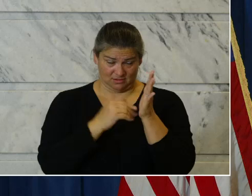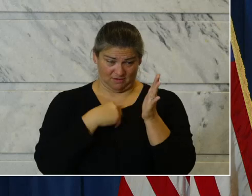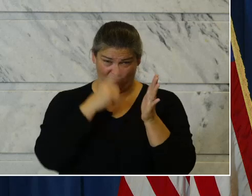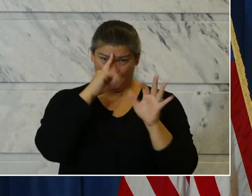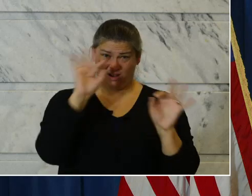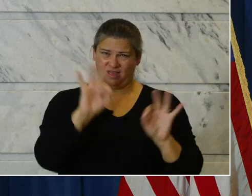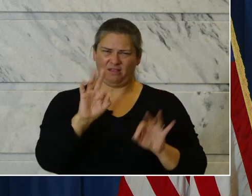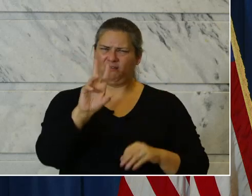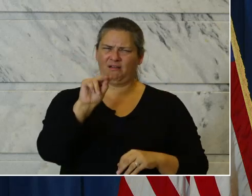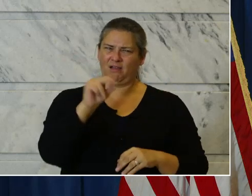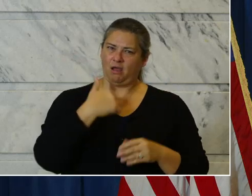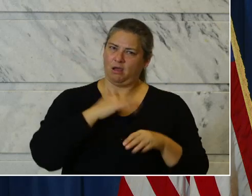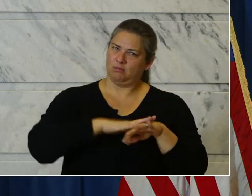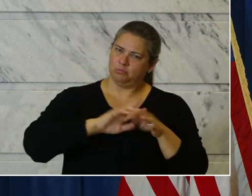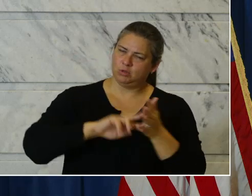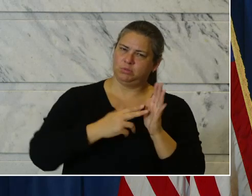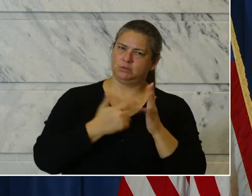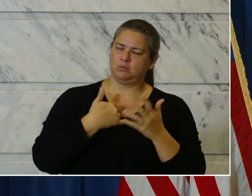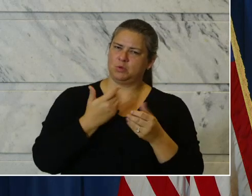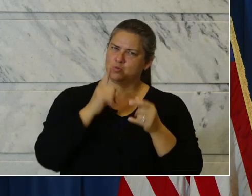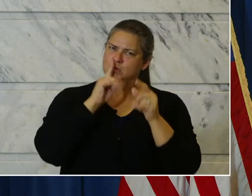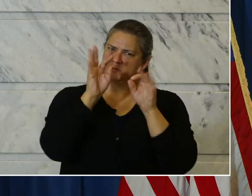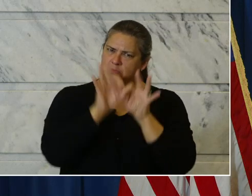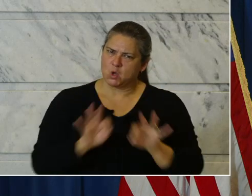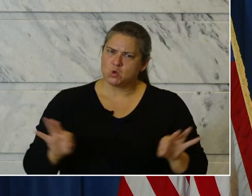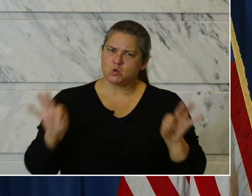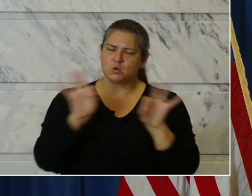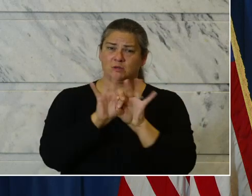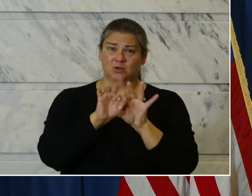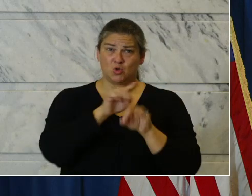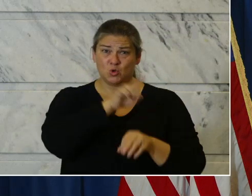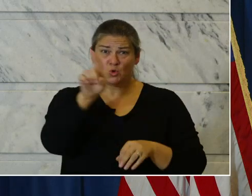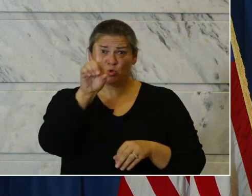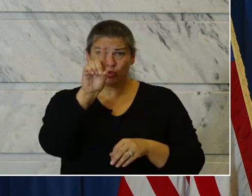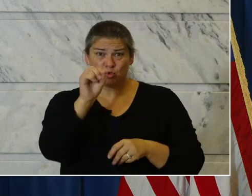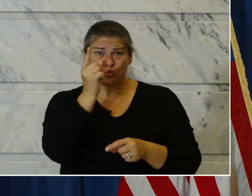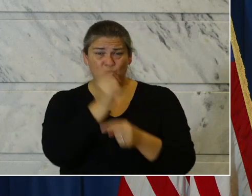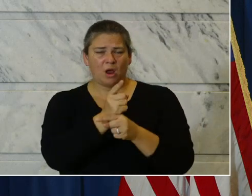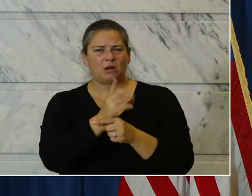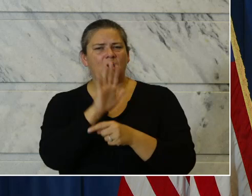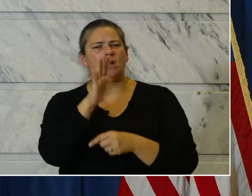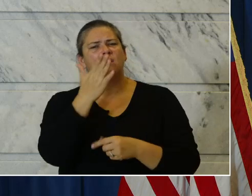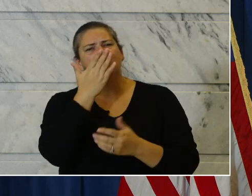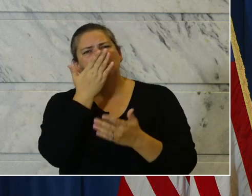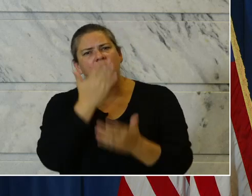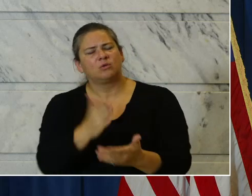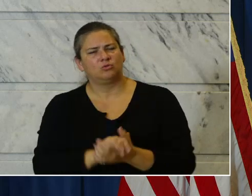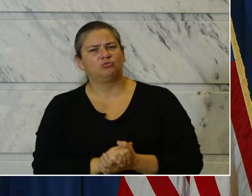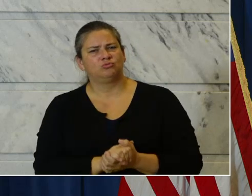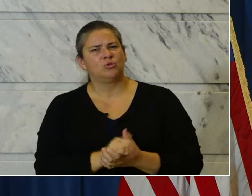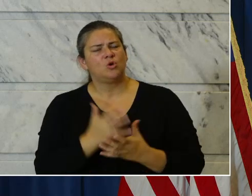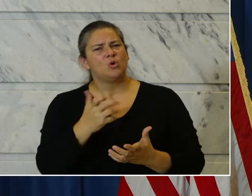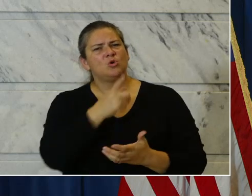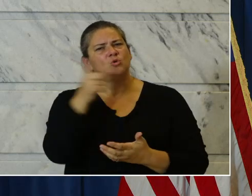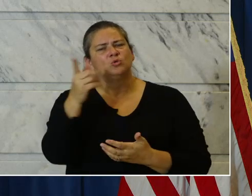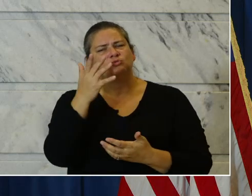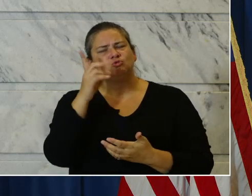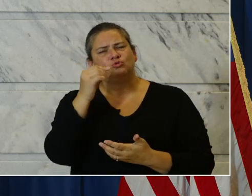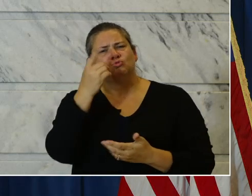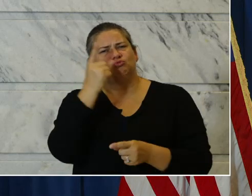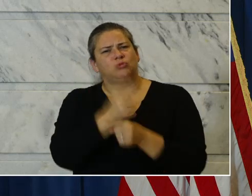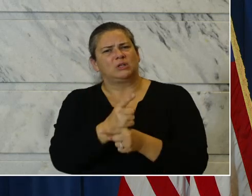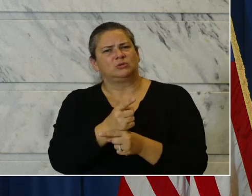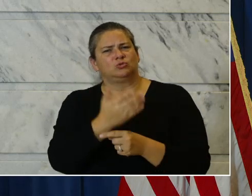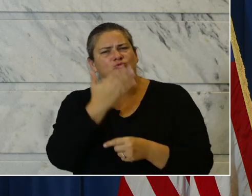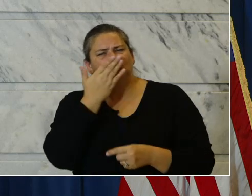you. I think most of us want to be a hero in our own life story. At least we want to be a good guy and not a villain. You know, if